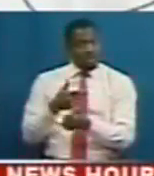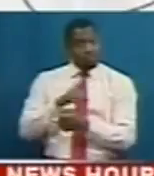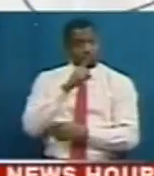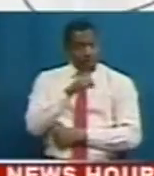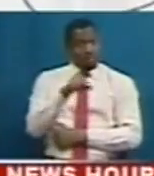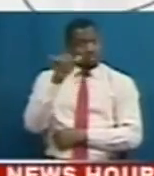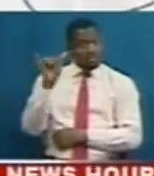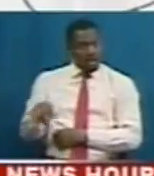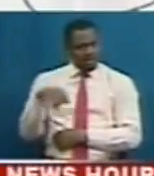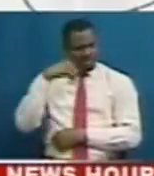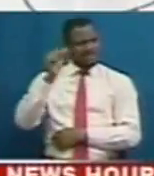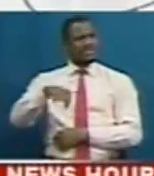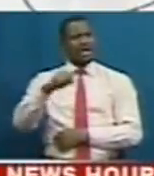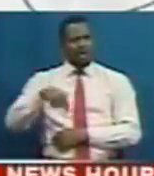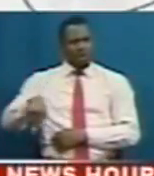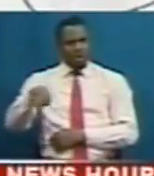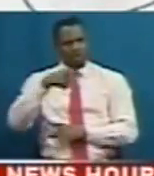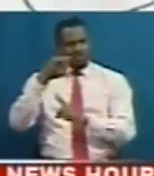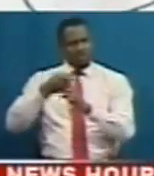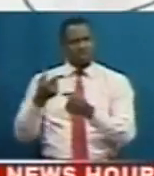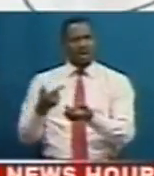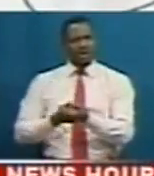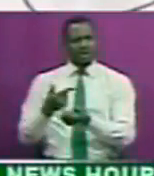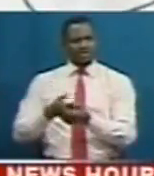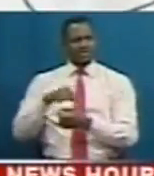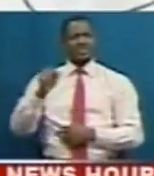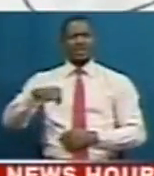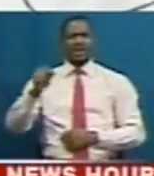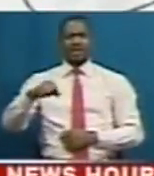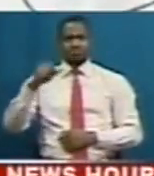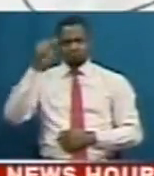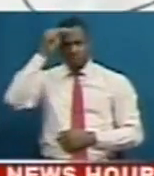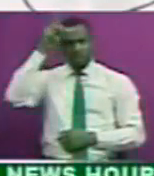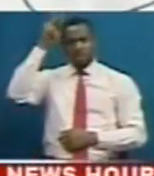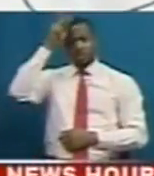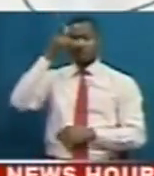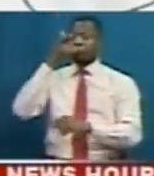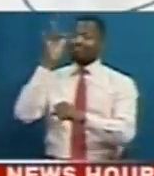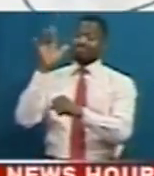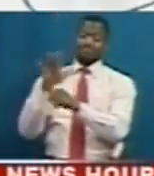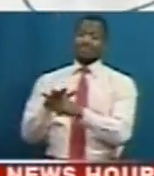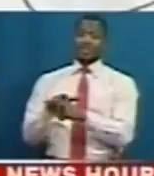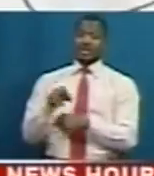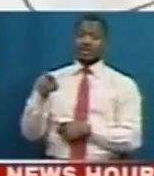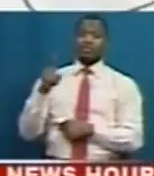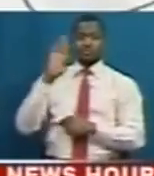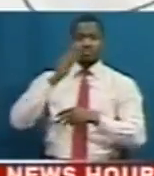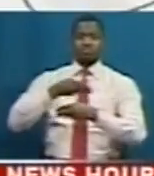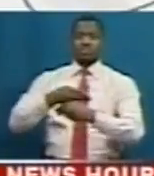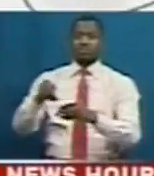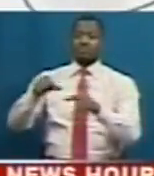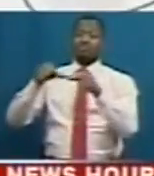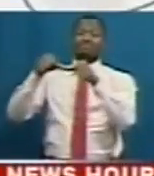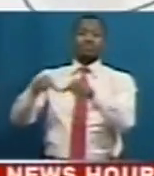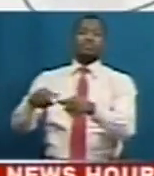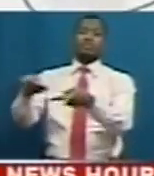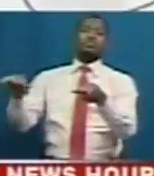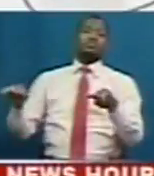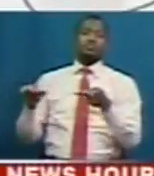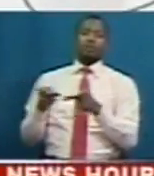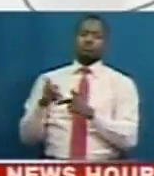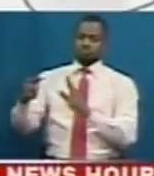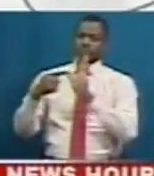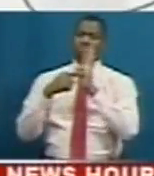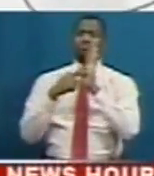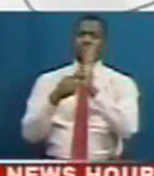Ghana. And they said, yes, these are all made in Ghana products. Then Kwame Nkrumah promised them, I'll give you a permanent place